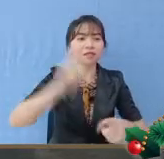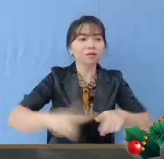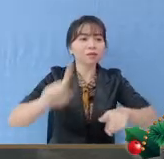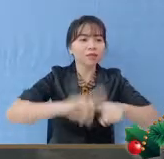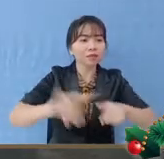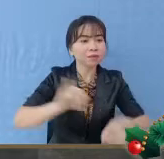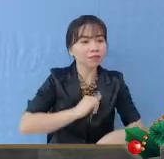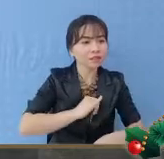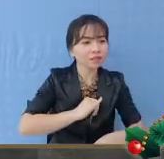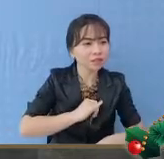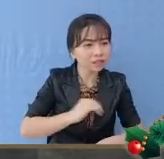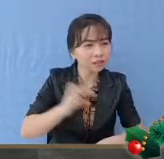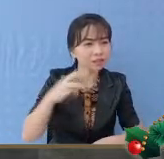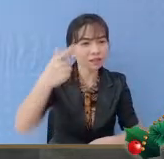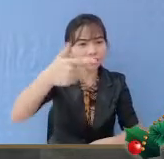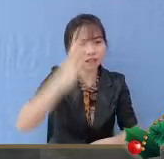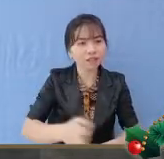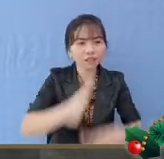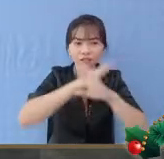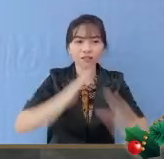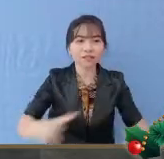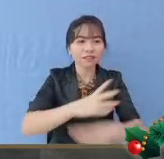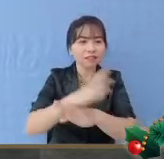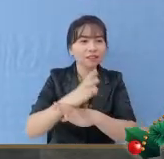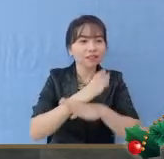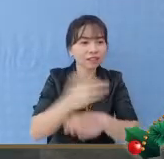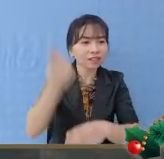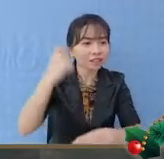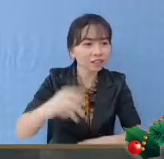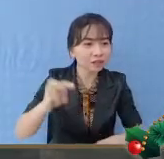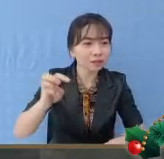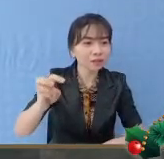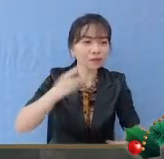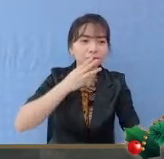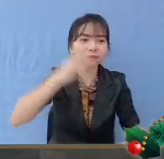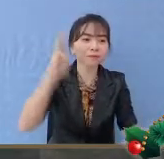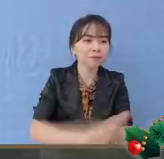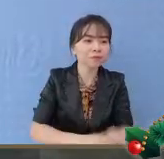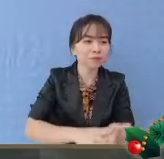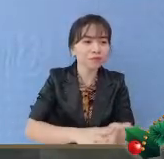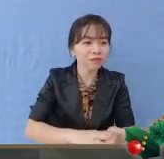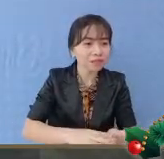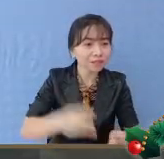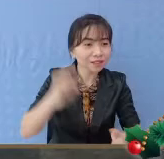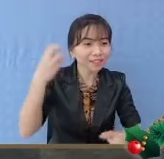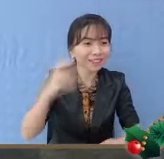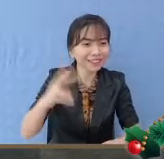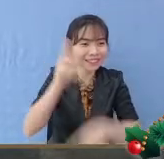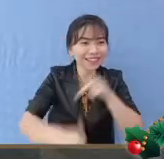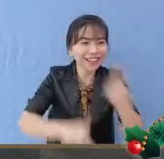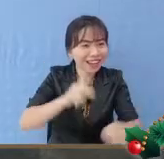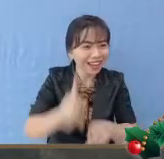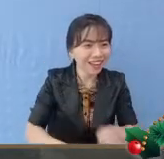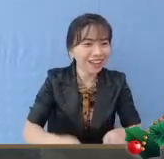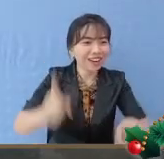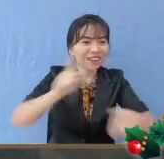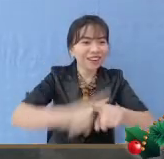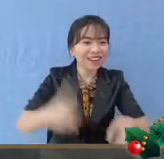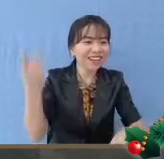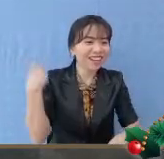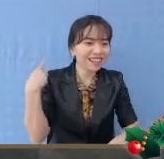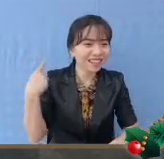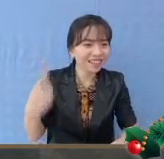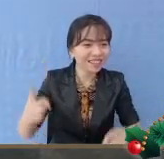And sometimes we think that God doesn't care, that the wicked get wealthy while his people despair.